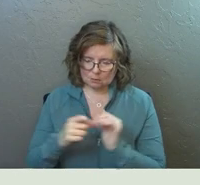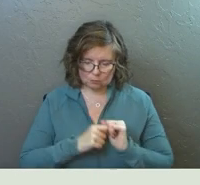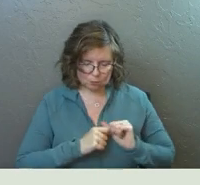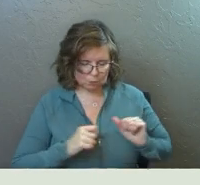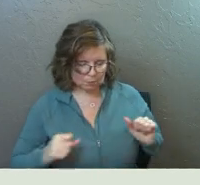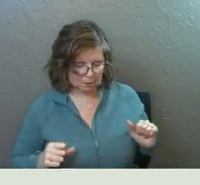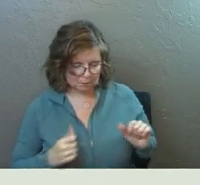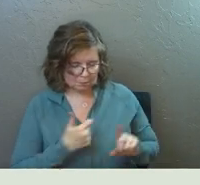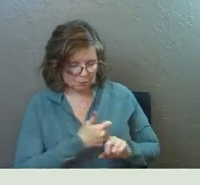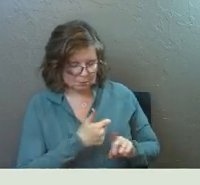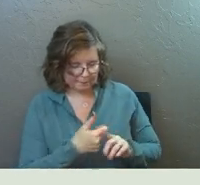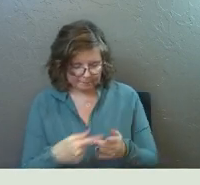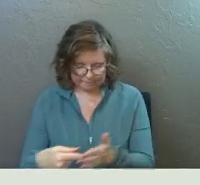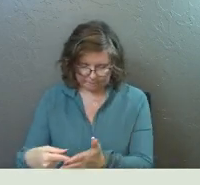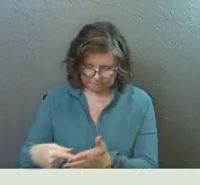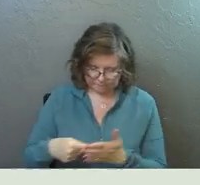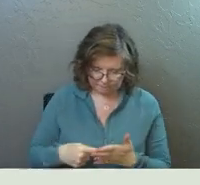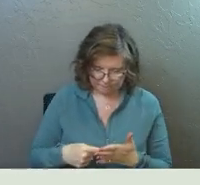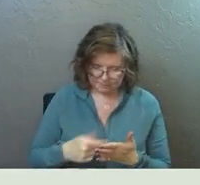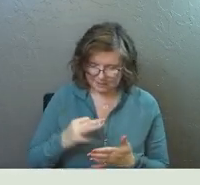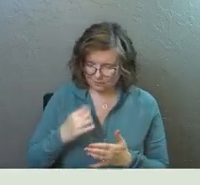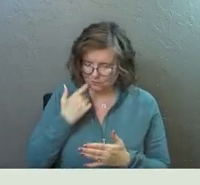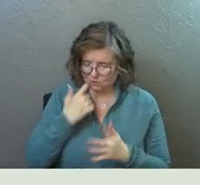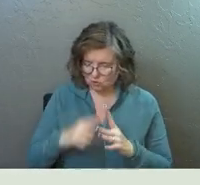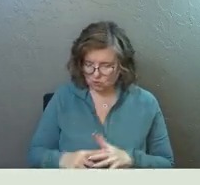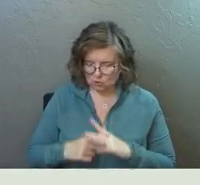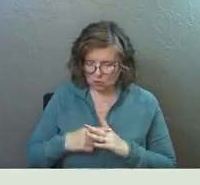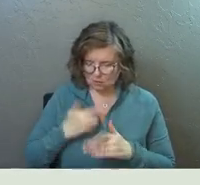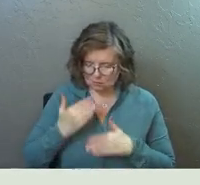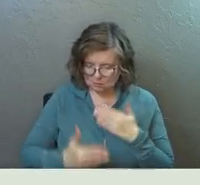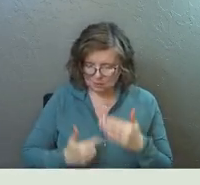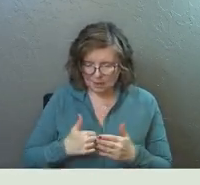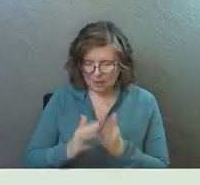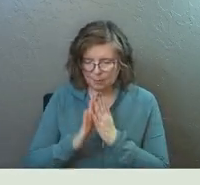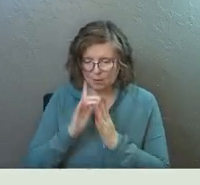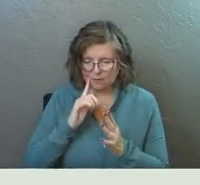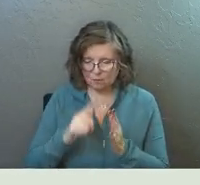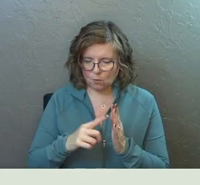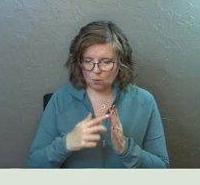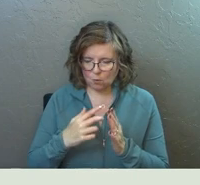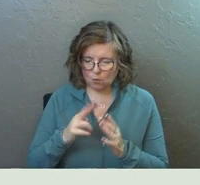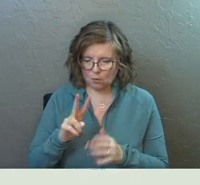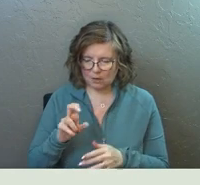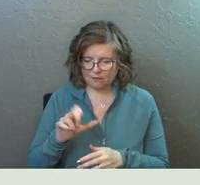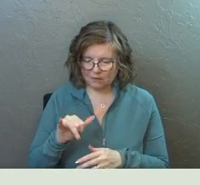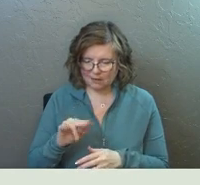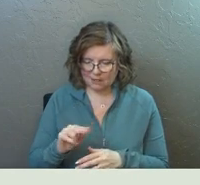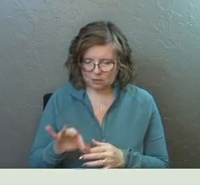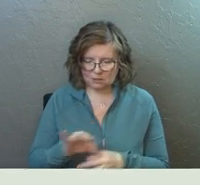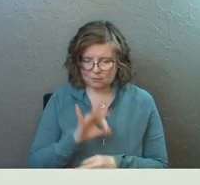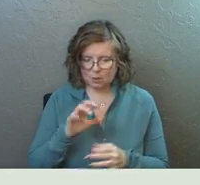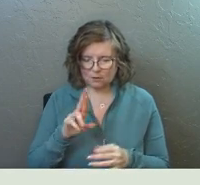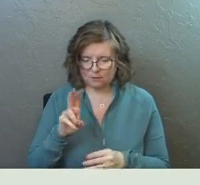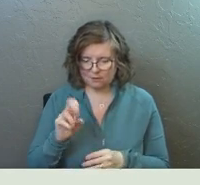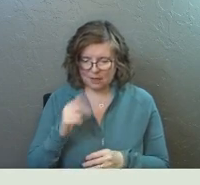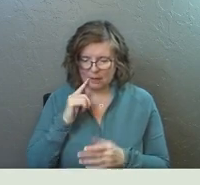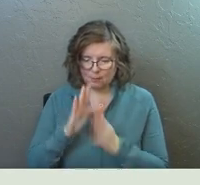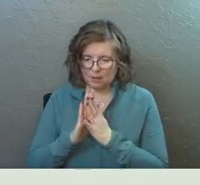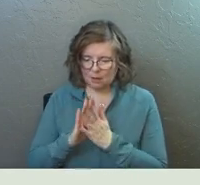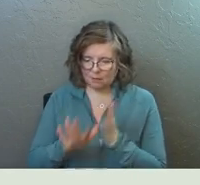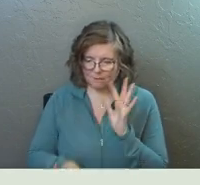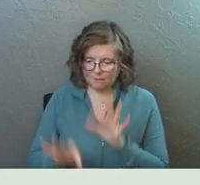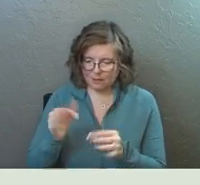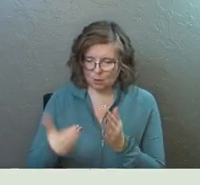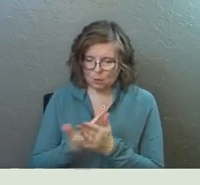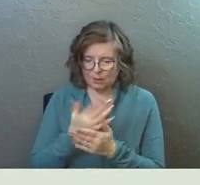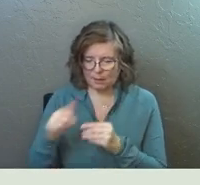us, Lord. And God, if we're just starting out on this journey, God, then I pray for revelation and a spirit of revelation. I pray we'd be finding